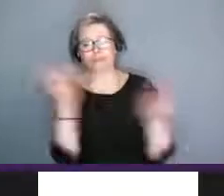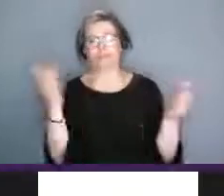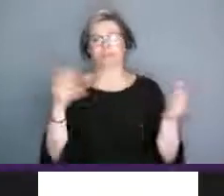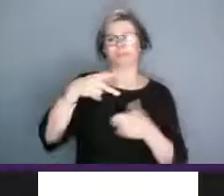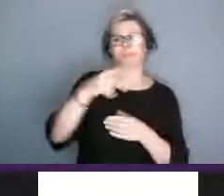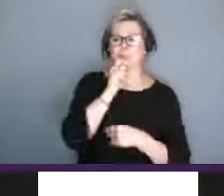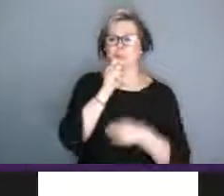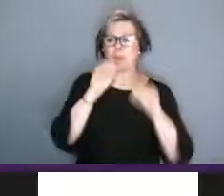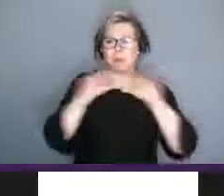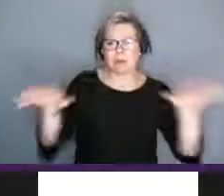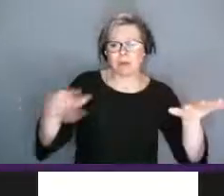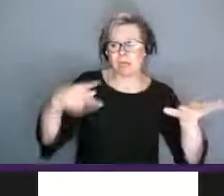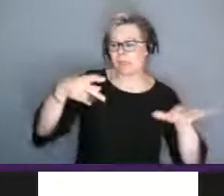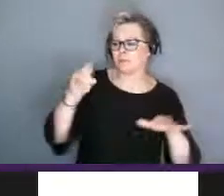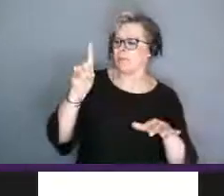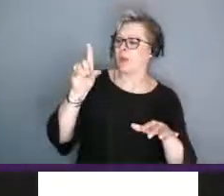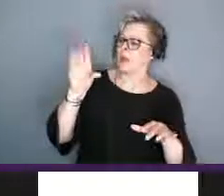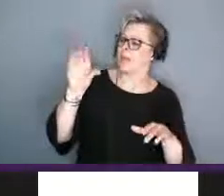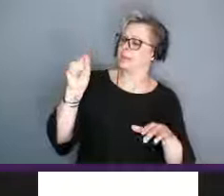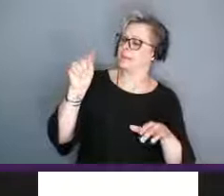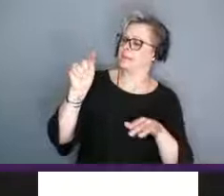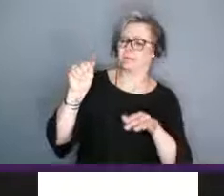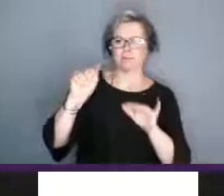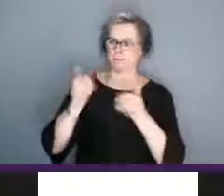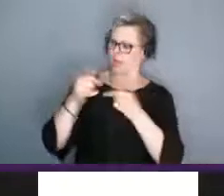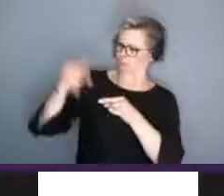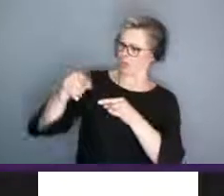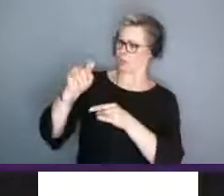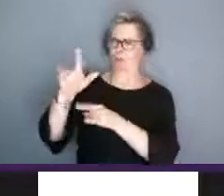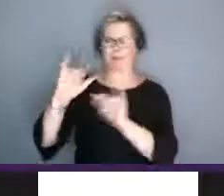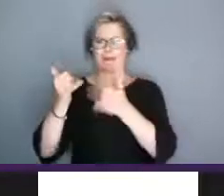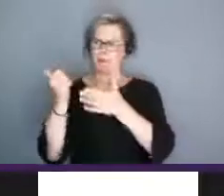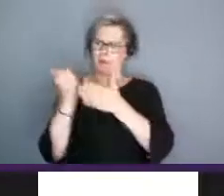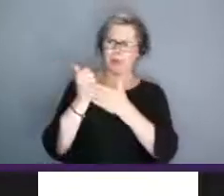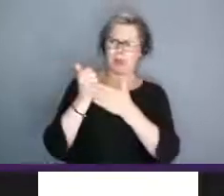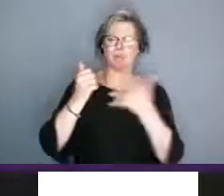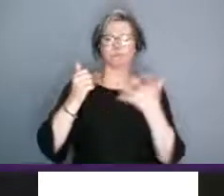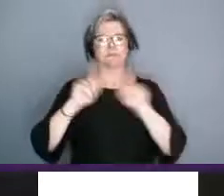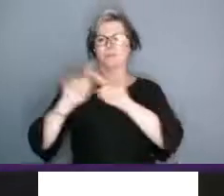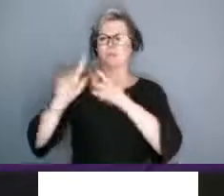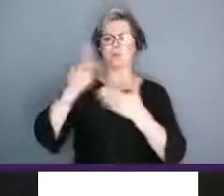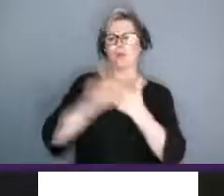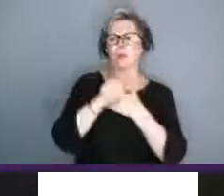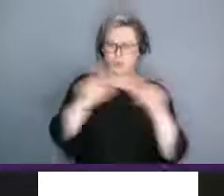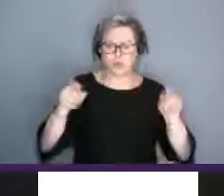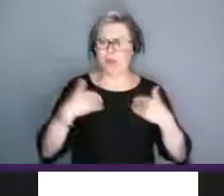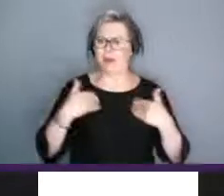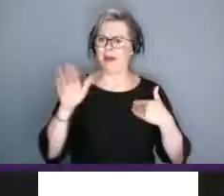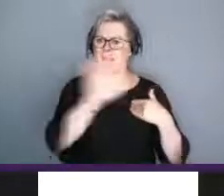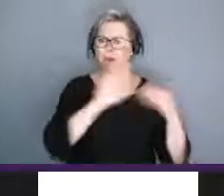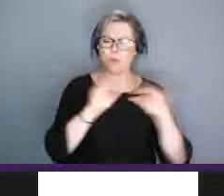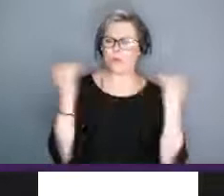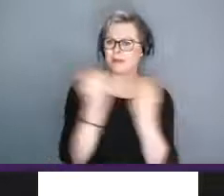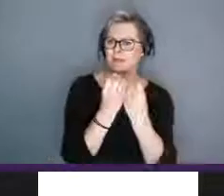how you can use this new innovative tool to help programming within your organizations, or just to